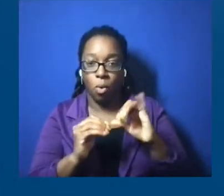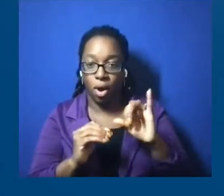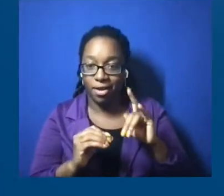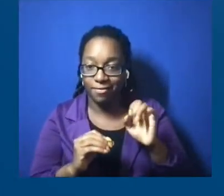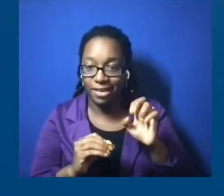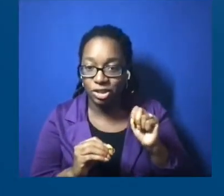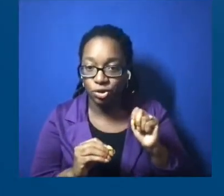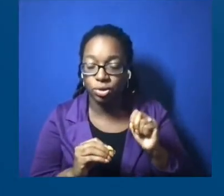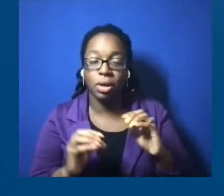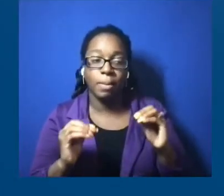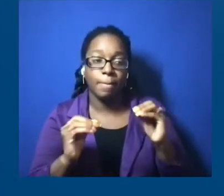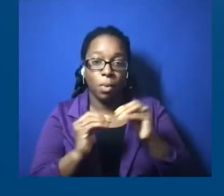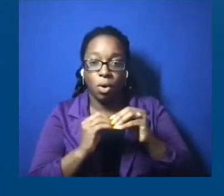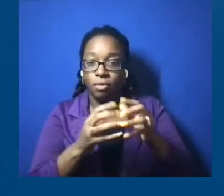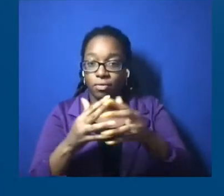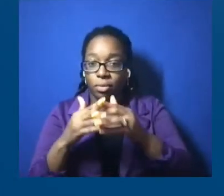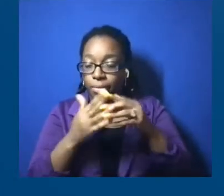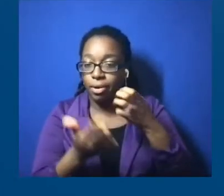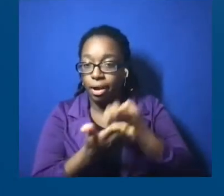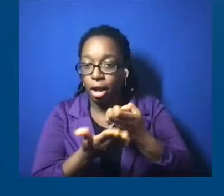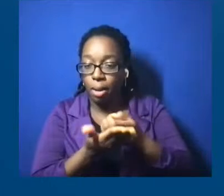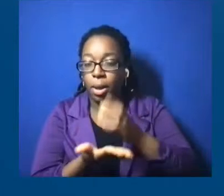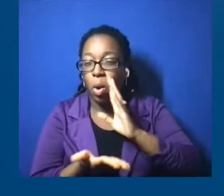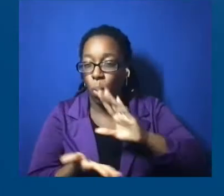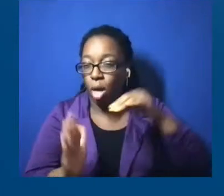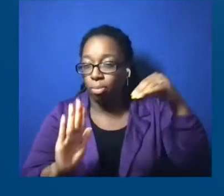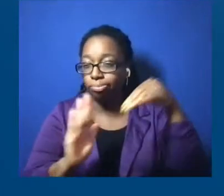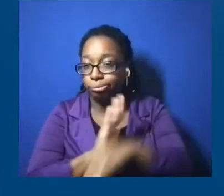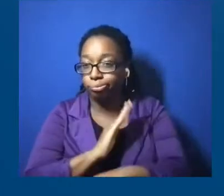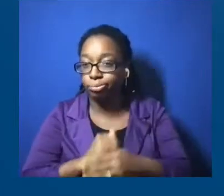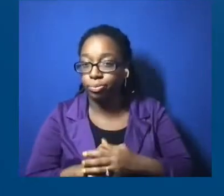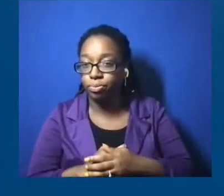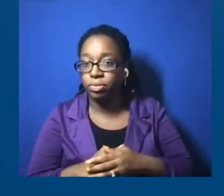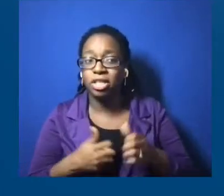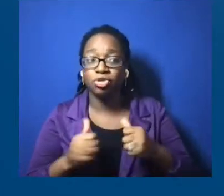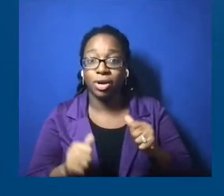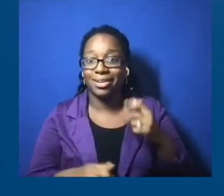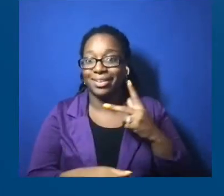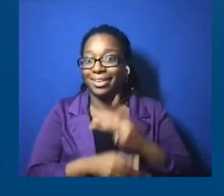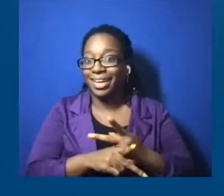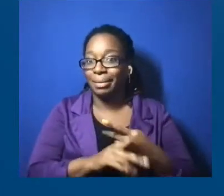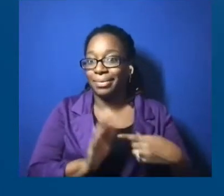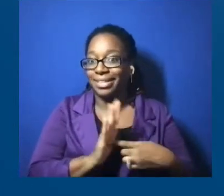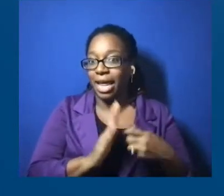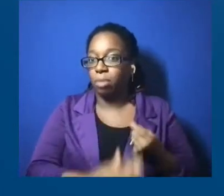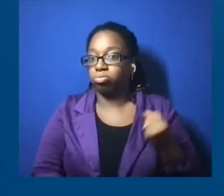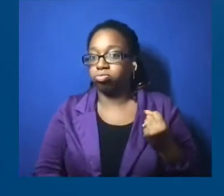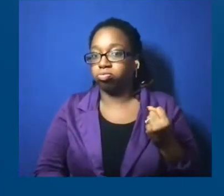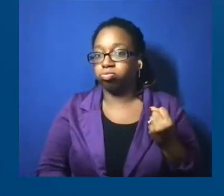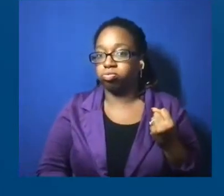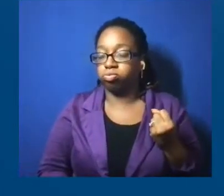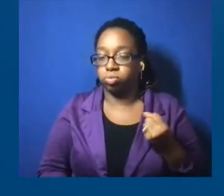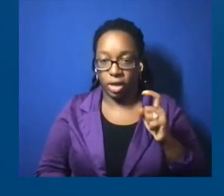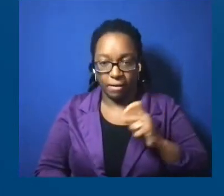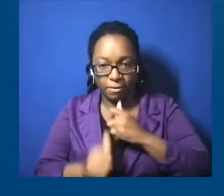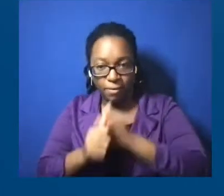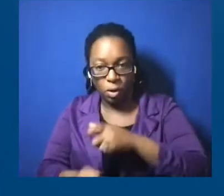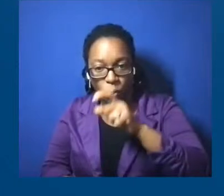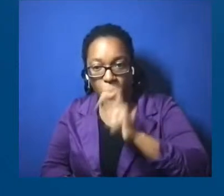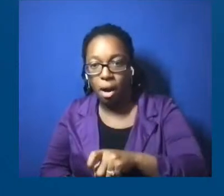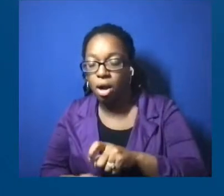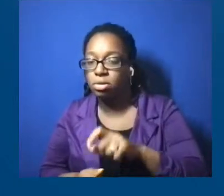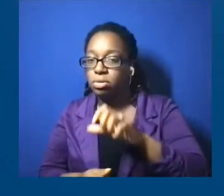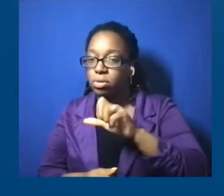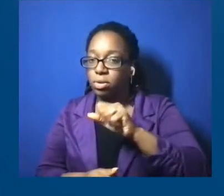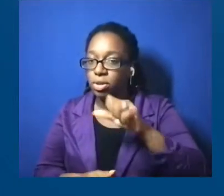Think about it. The Republicans are determined to hold the economy hostage, either given to their demands on Social Security and Medicare, which millions